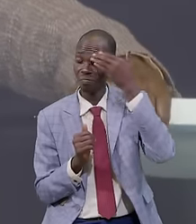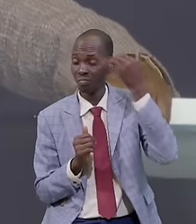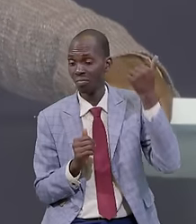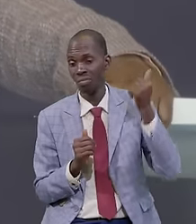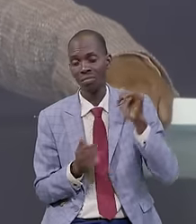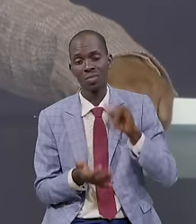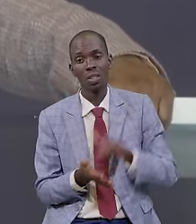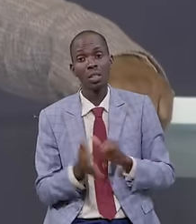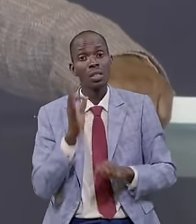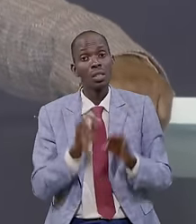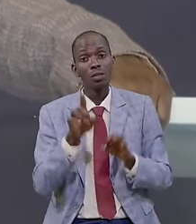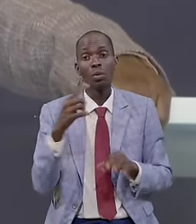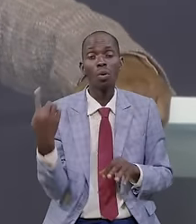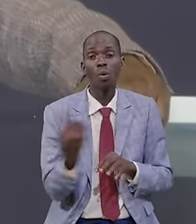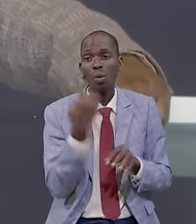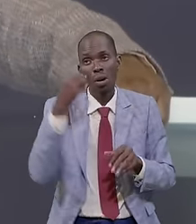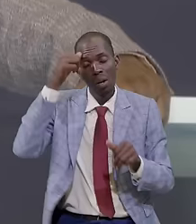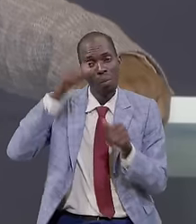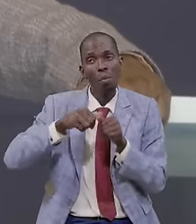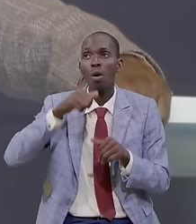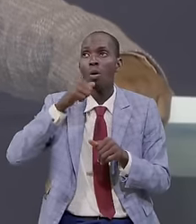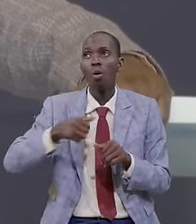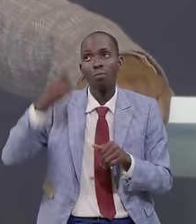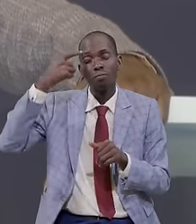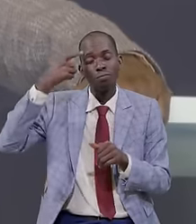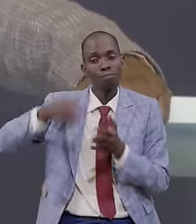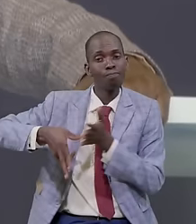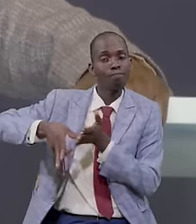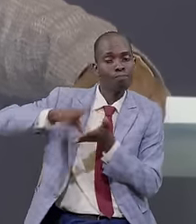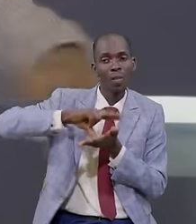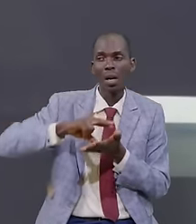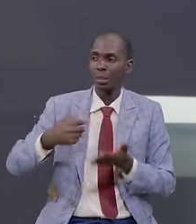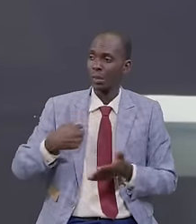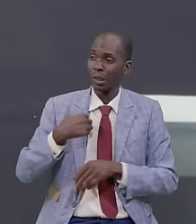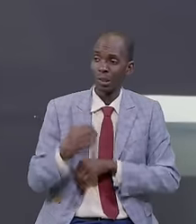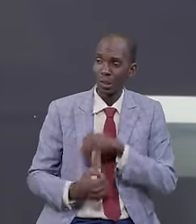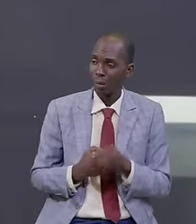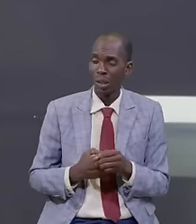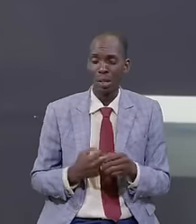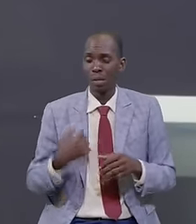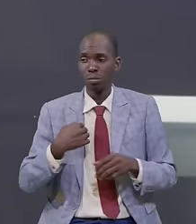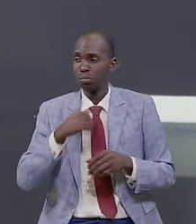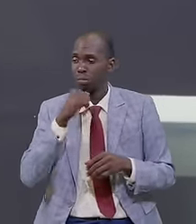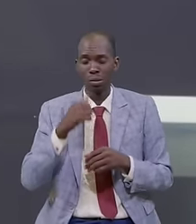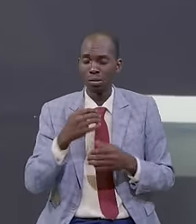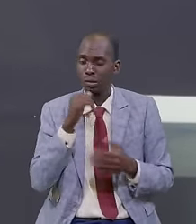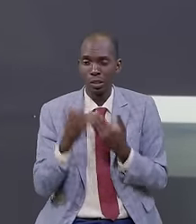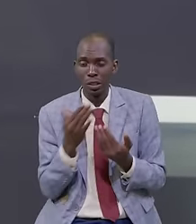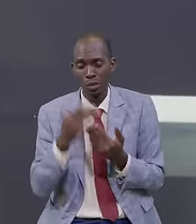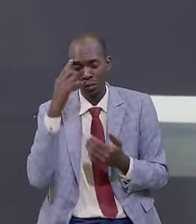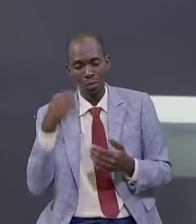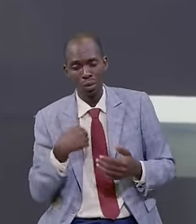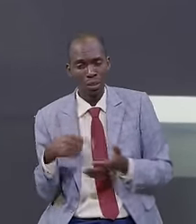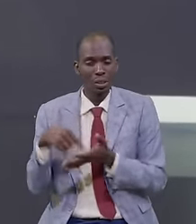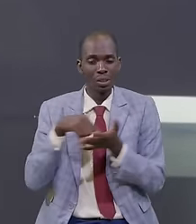they injured me, I went through this, I went through that, all that will cloud your view.